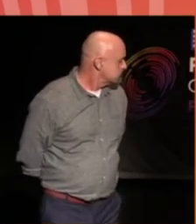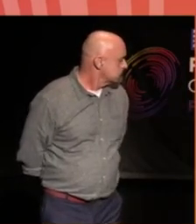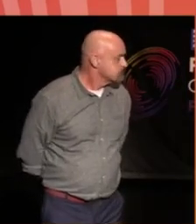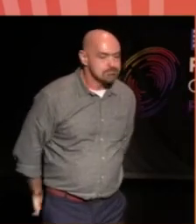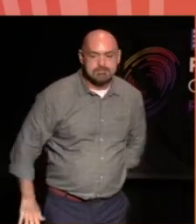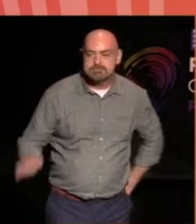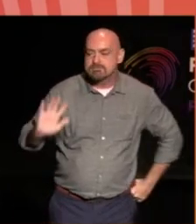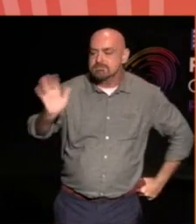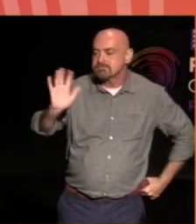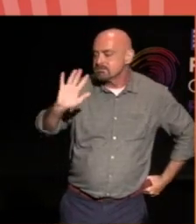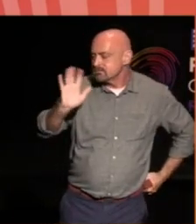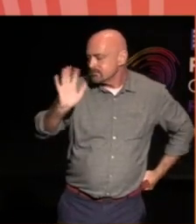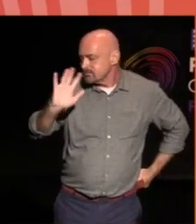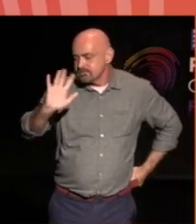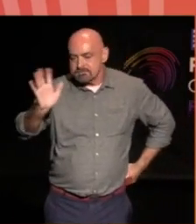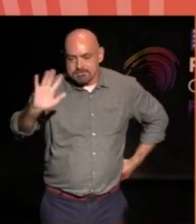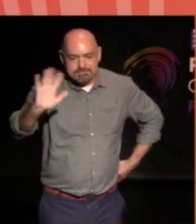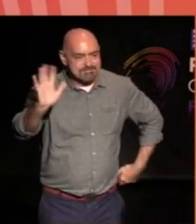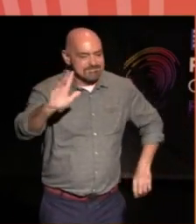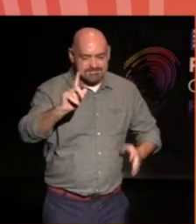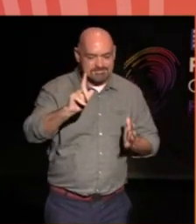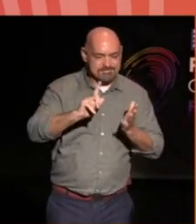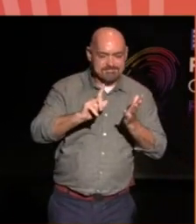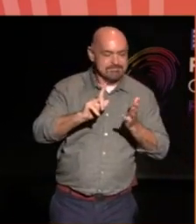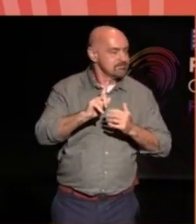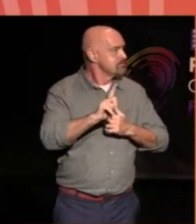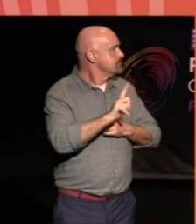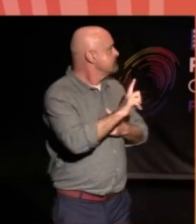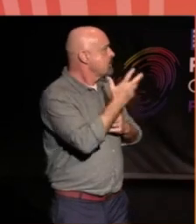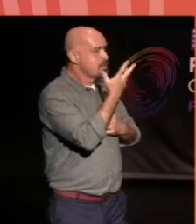Well, hello everybody. Here I am again, Jude Kelly. Hi, Sunand. Oh, he's gone.